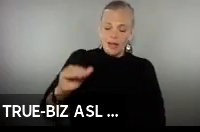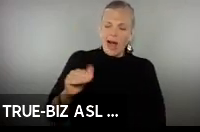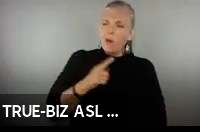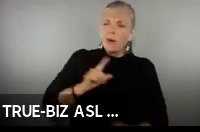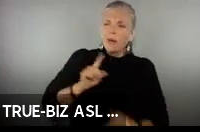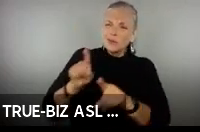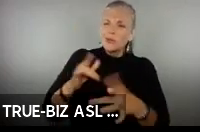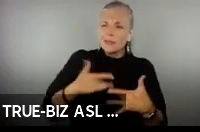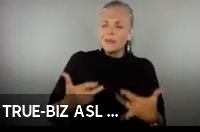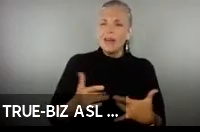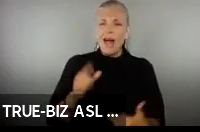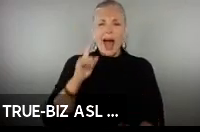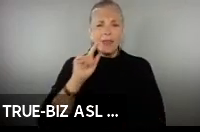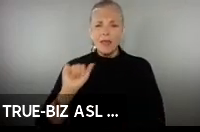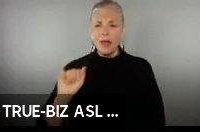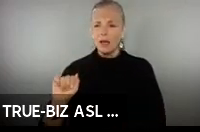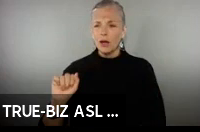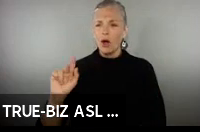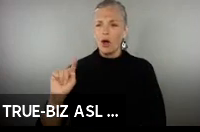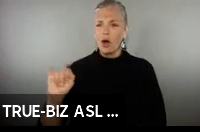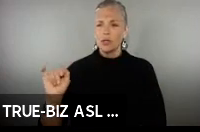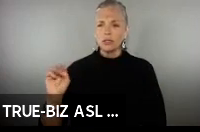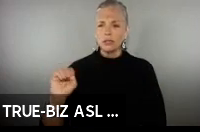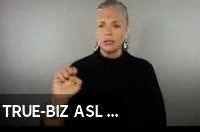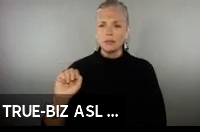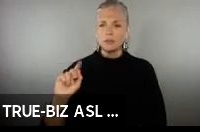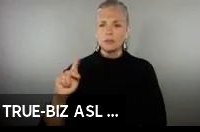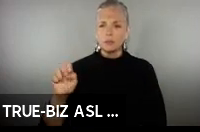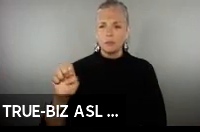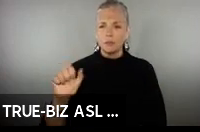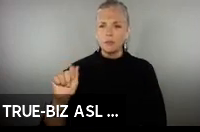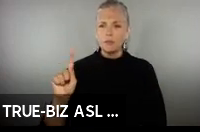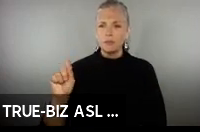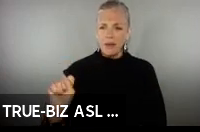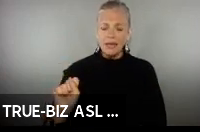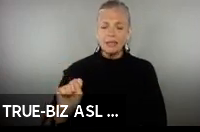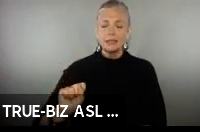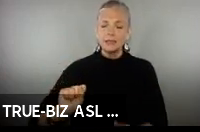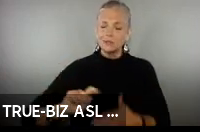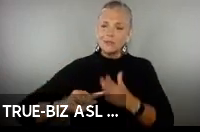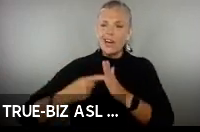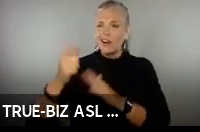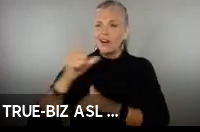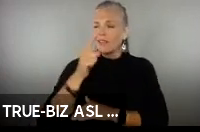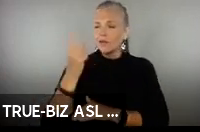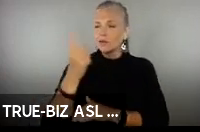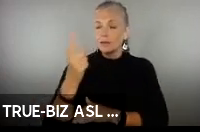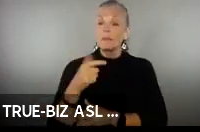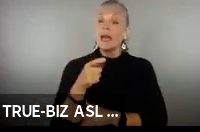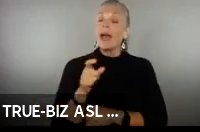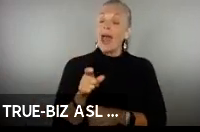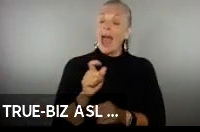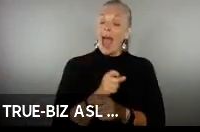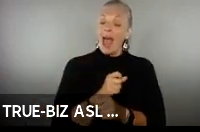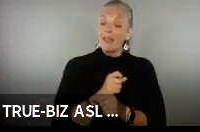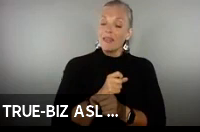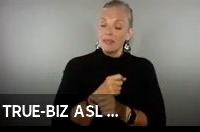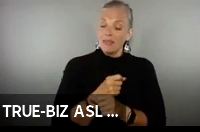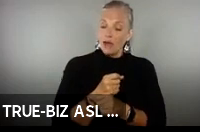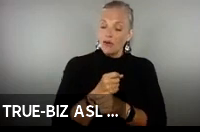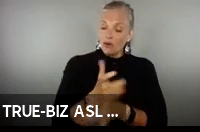believe it was an Autism Speaks kickoff luncheon or something like that. And they put the crowd through an exercise to sort of